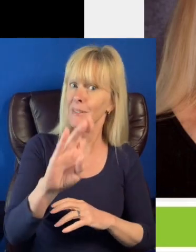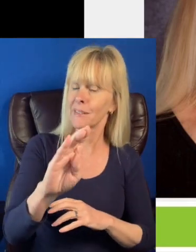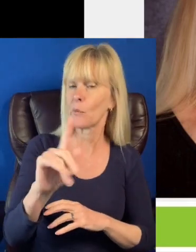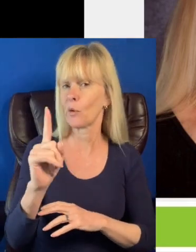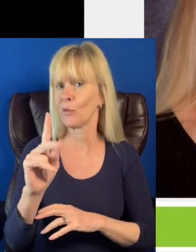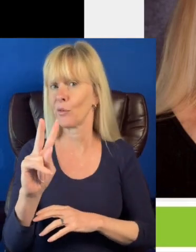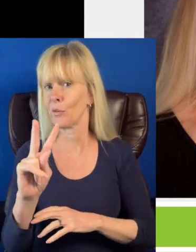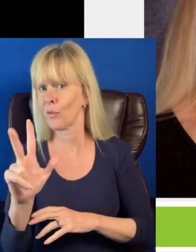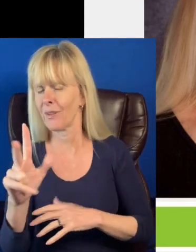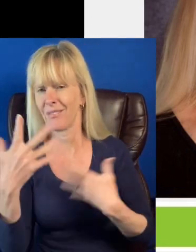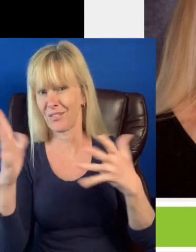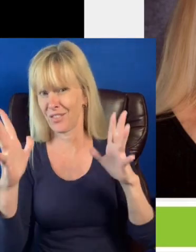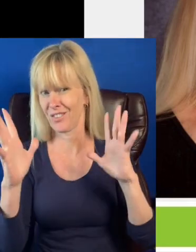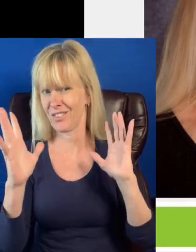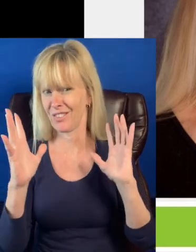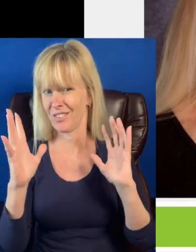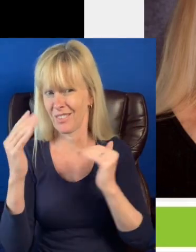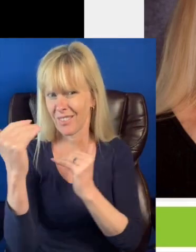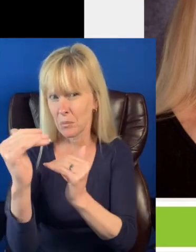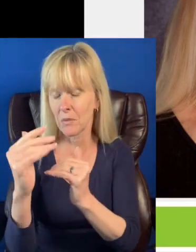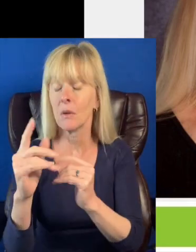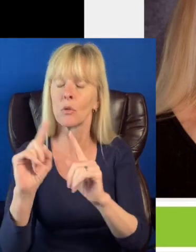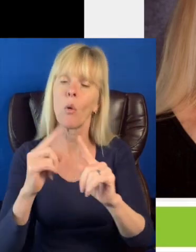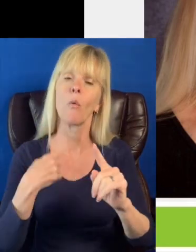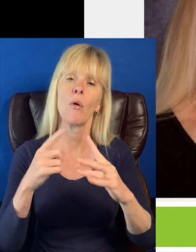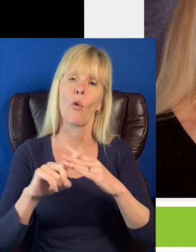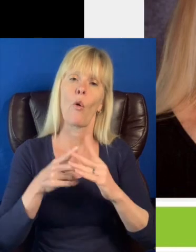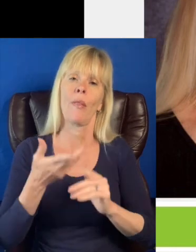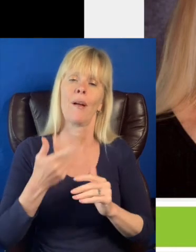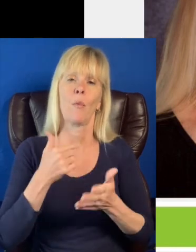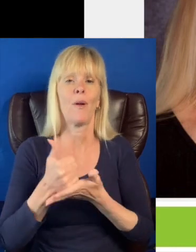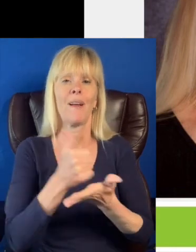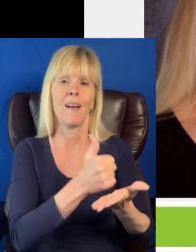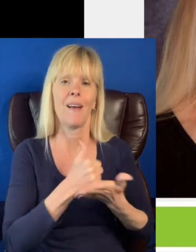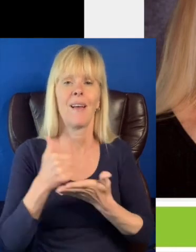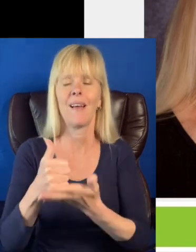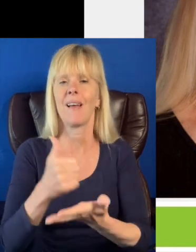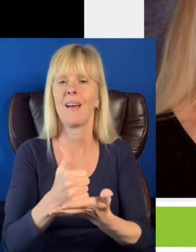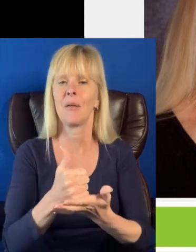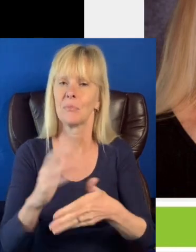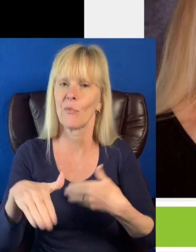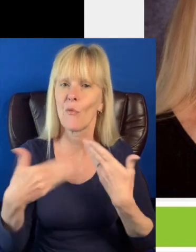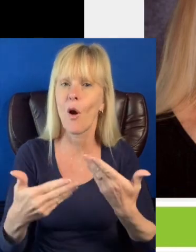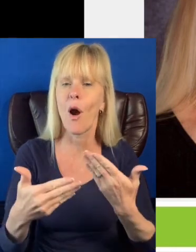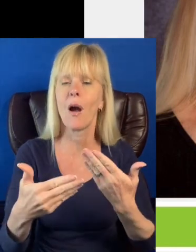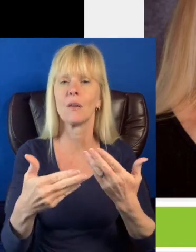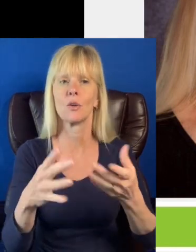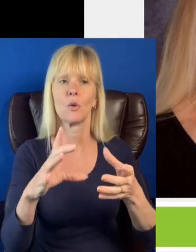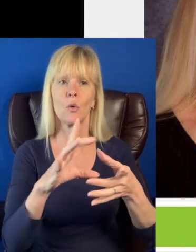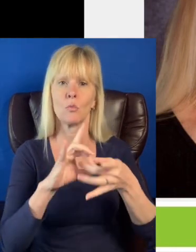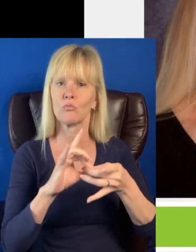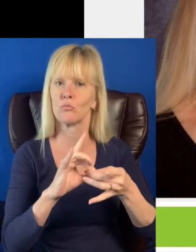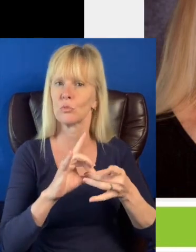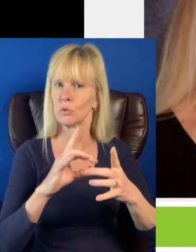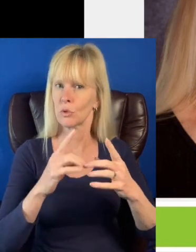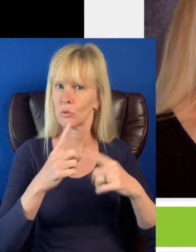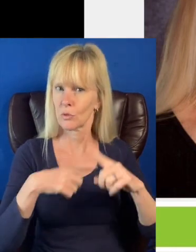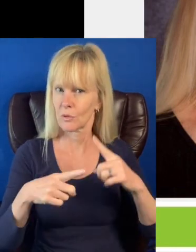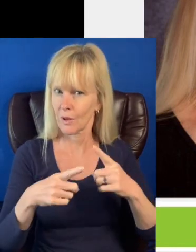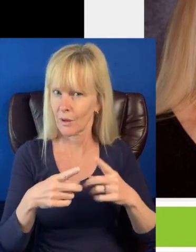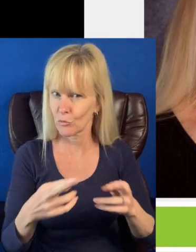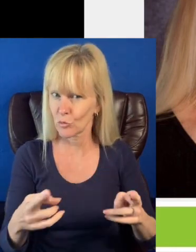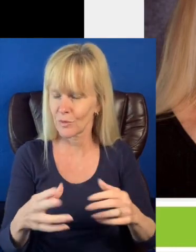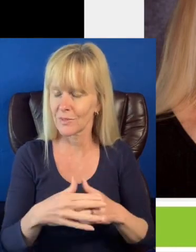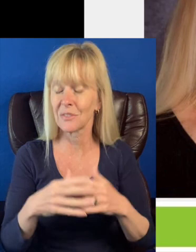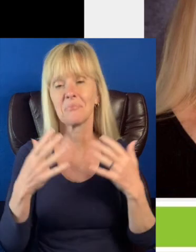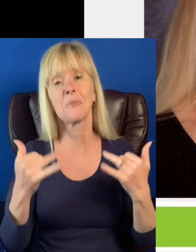find was the ABCs and 1, 2, 3. So that's where I started. I wanted to help in providing more sign-based